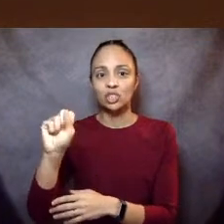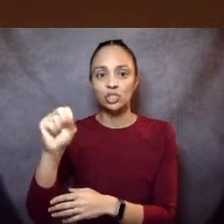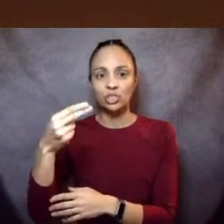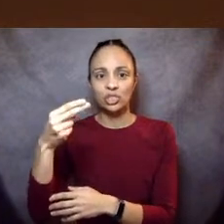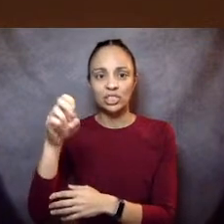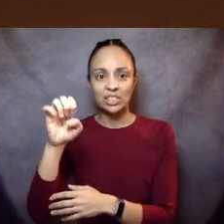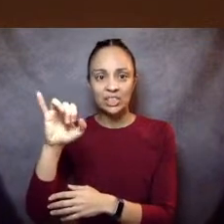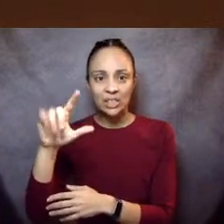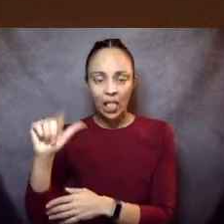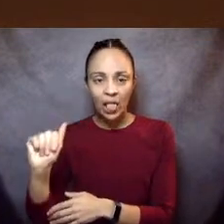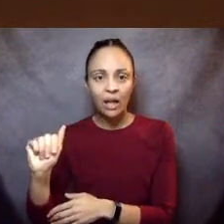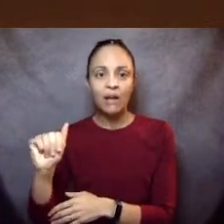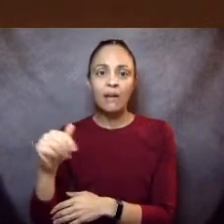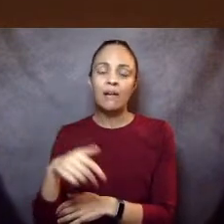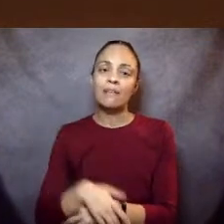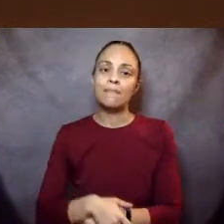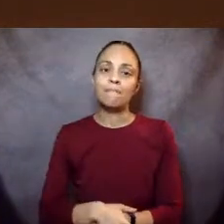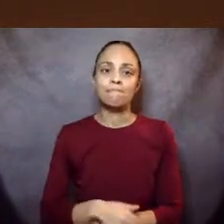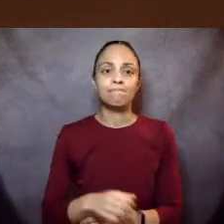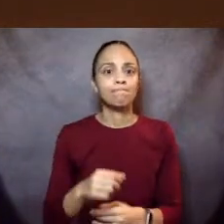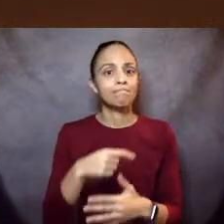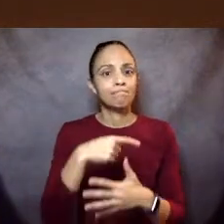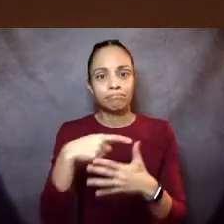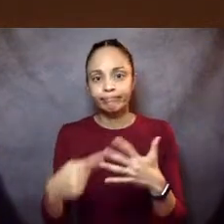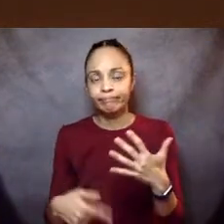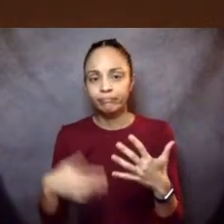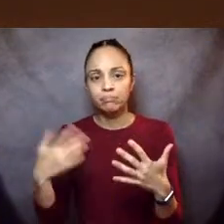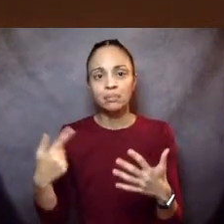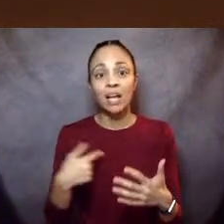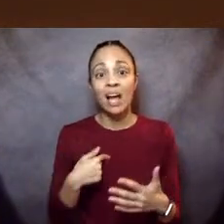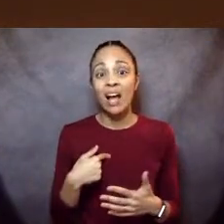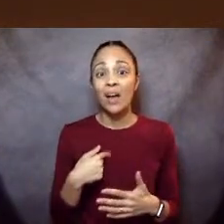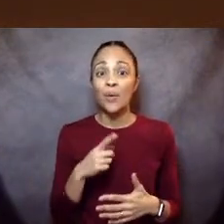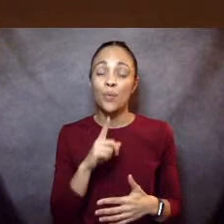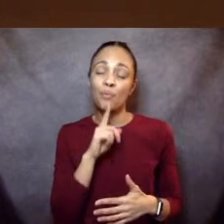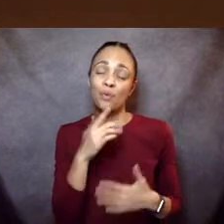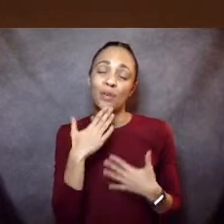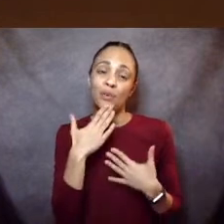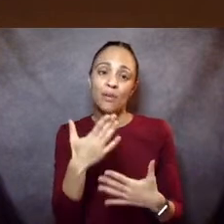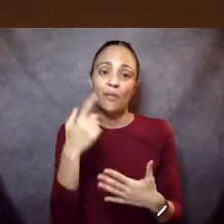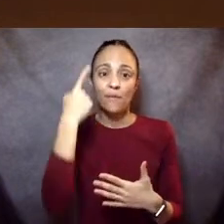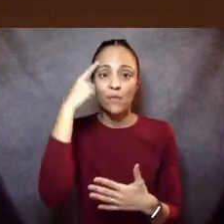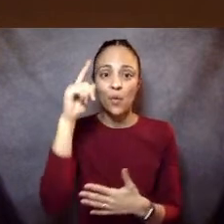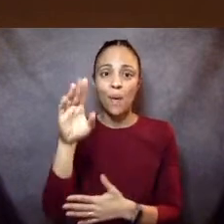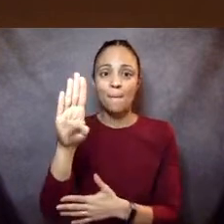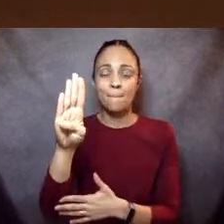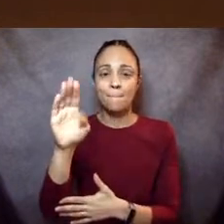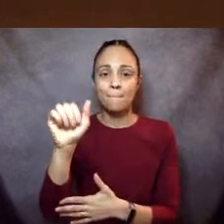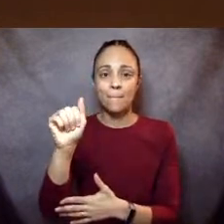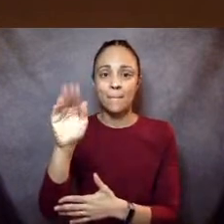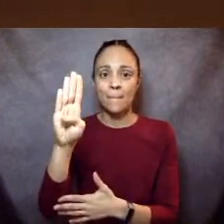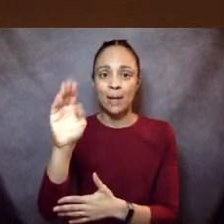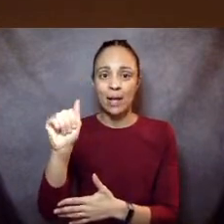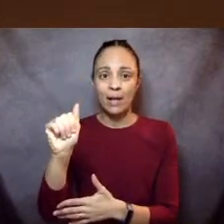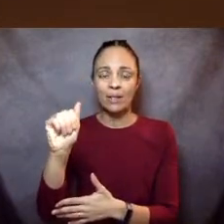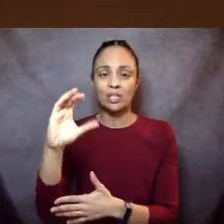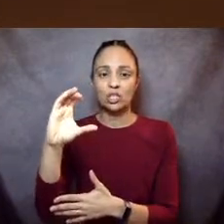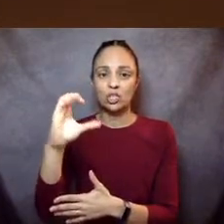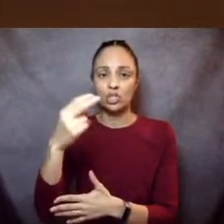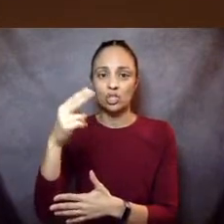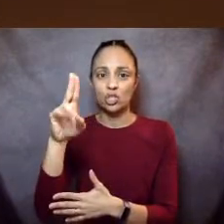world. And of course, I'm grateful for Baba Chuck Davis, whose company I joined